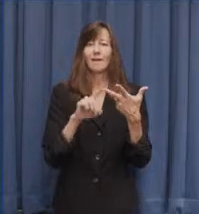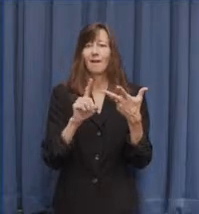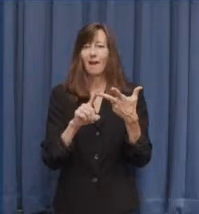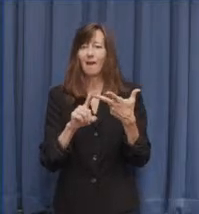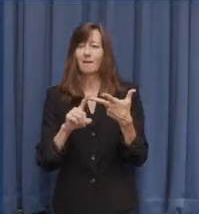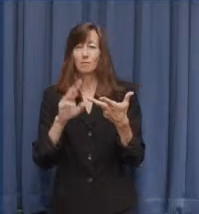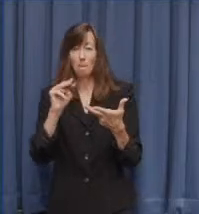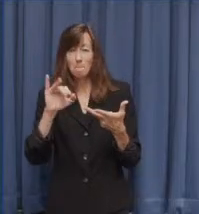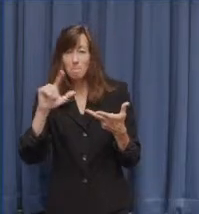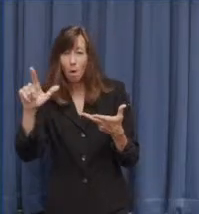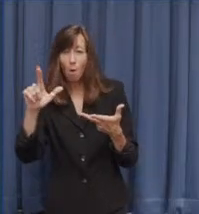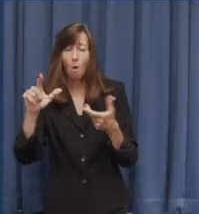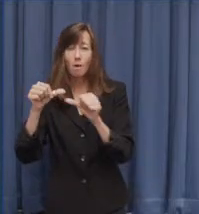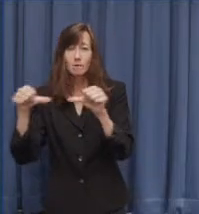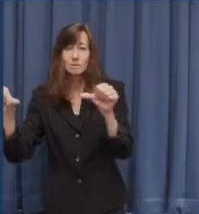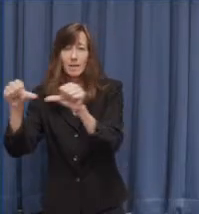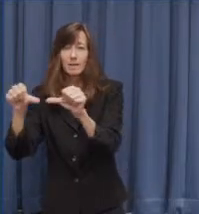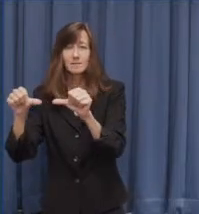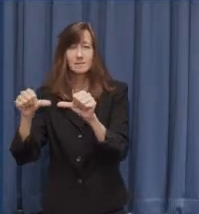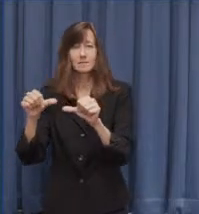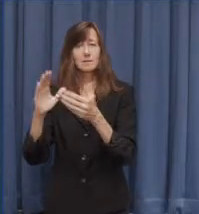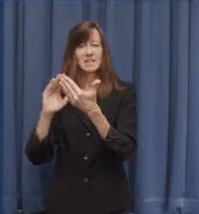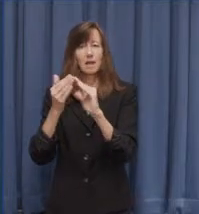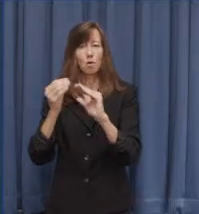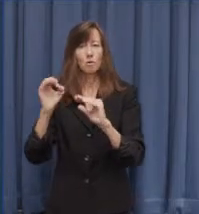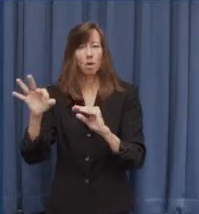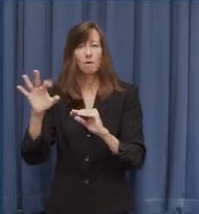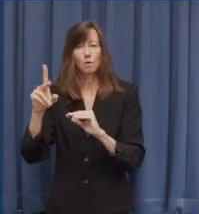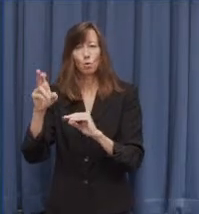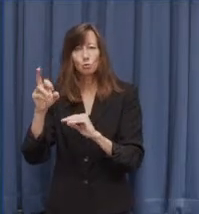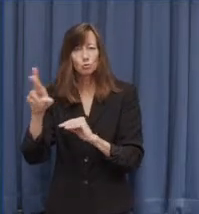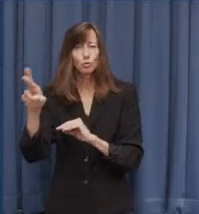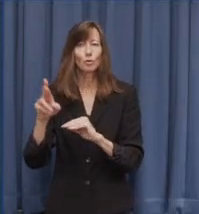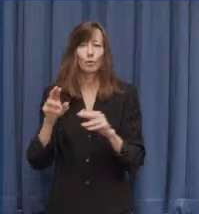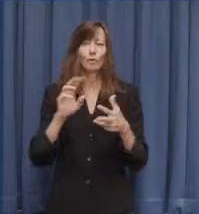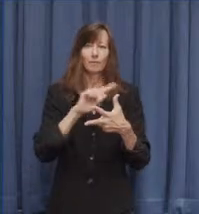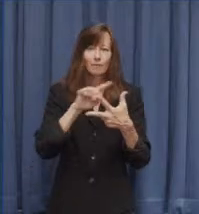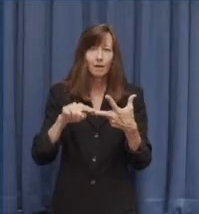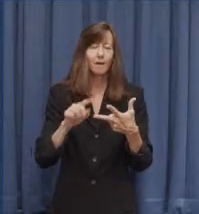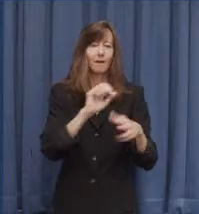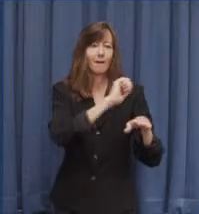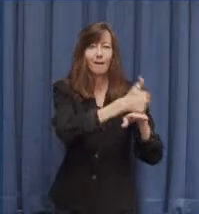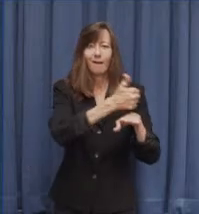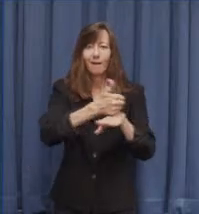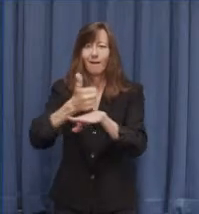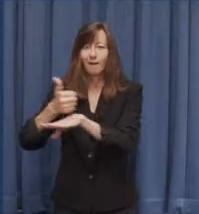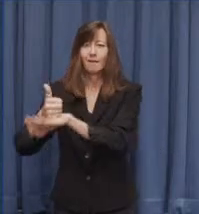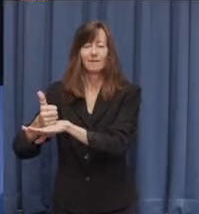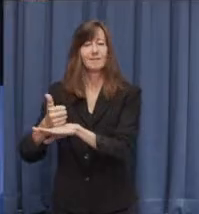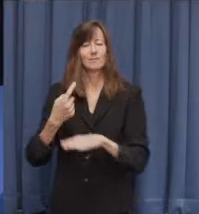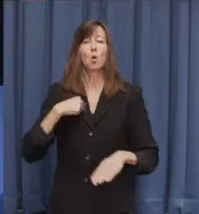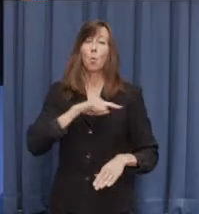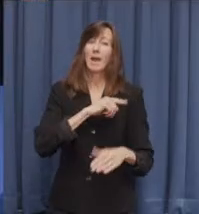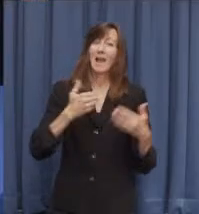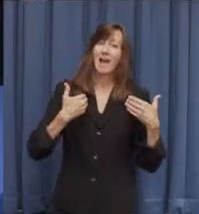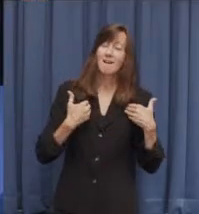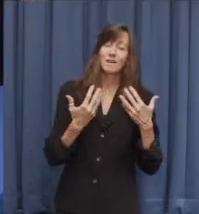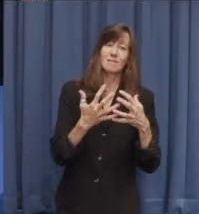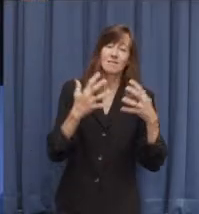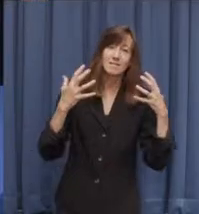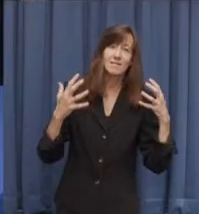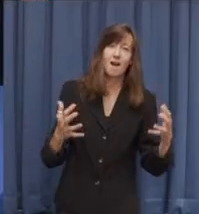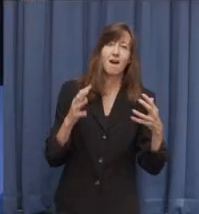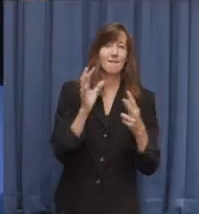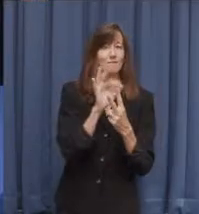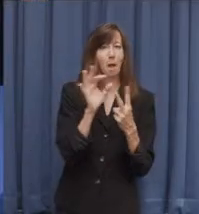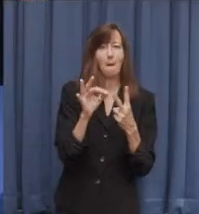of Ulster. So I go through this list only to say and make clear that you have lots of options, we have lots of options, lots